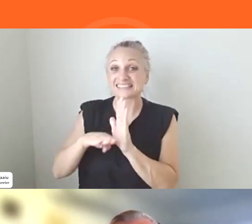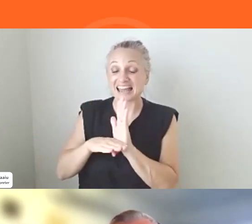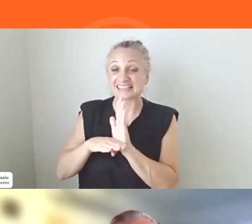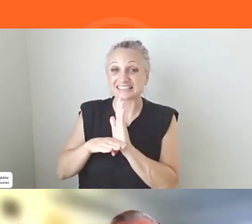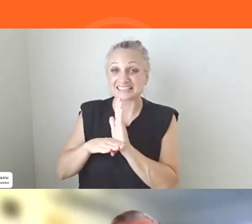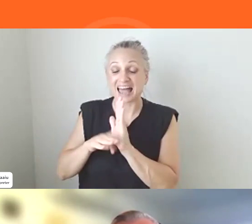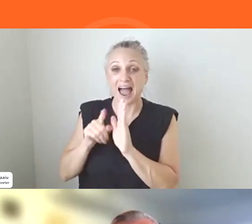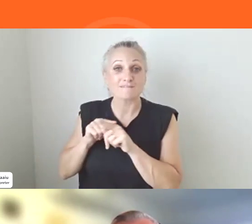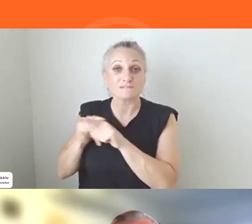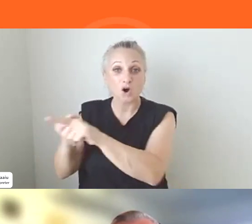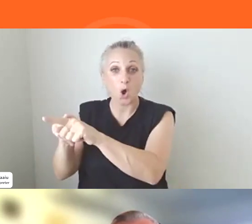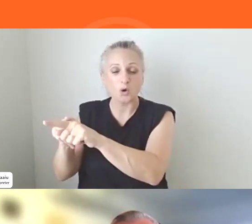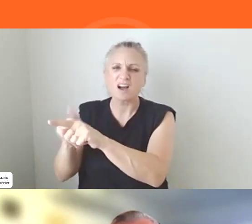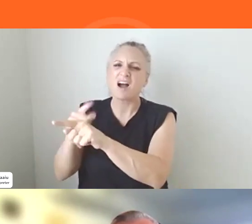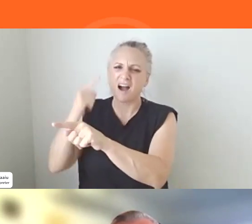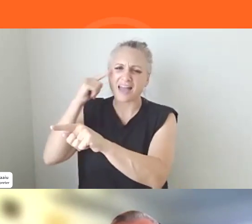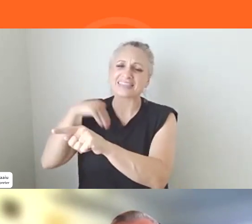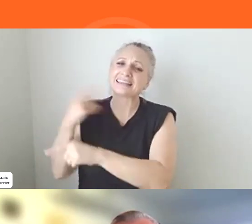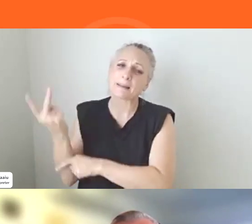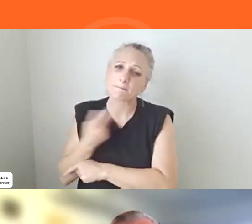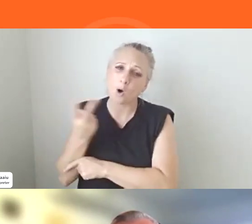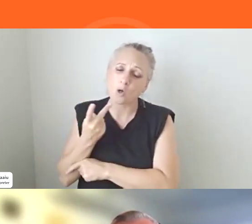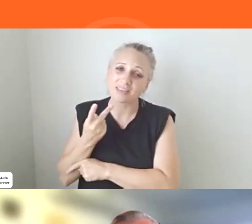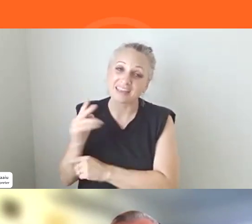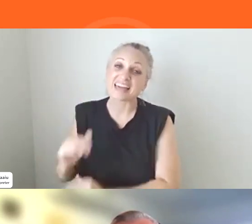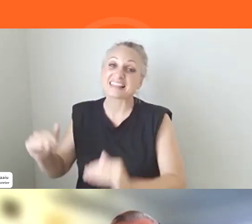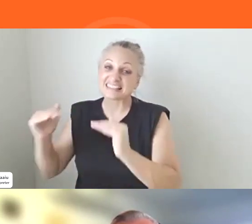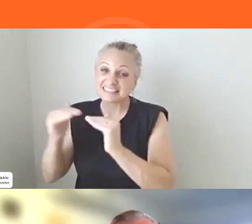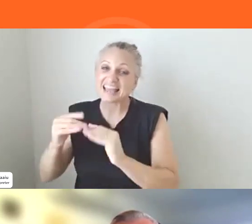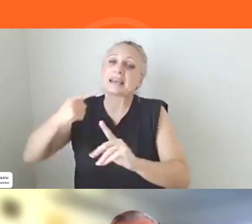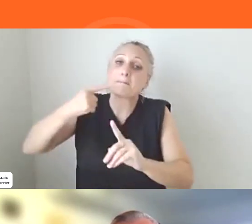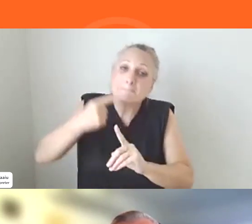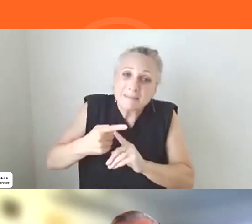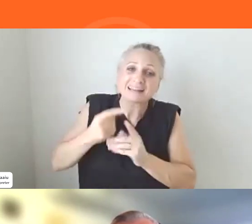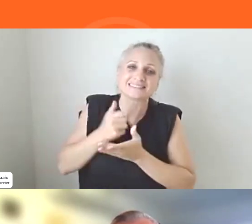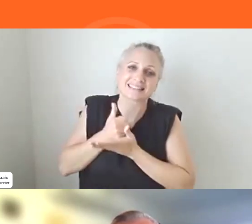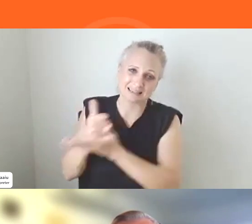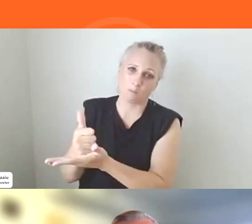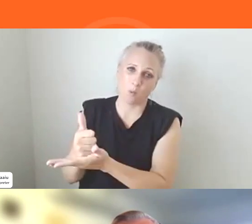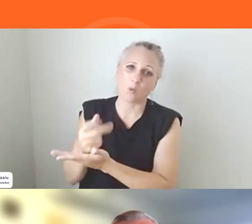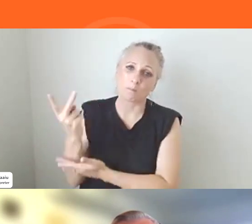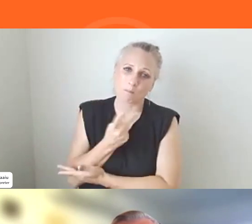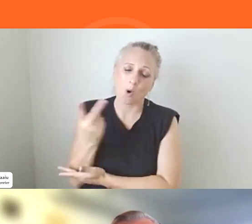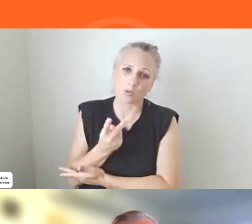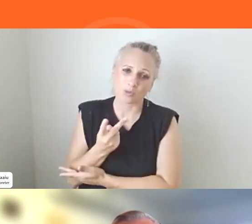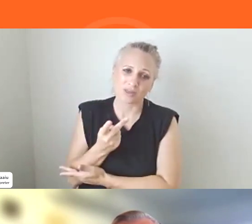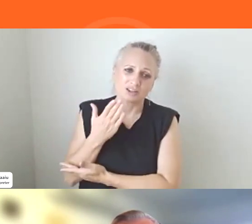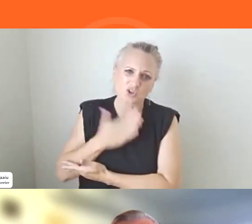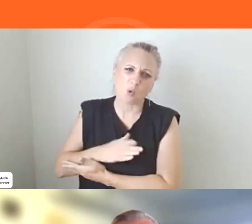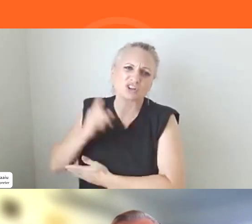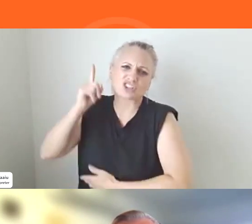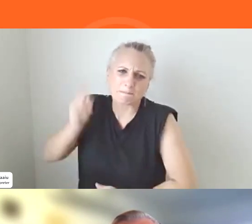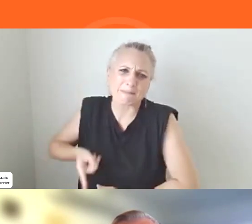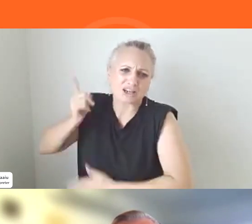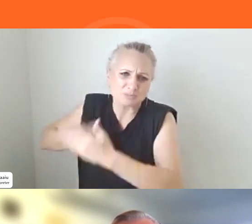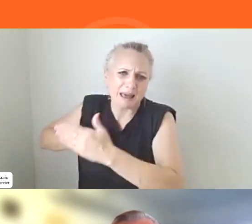the support is just, putting everybody in the shtuk. So it's difficult. It's a difficult